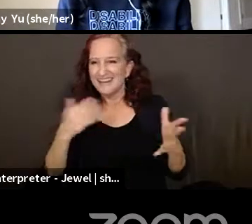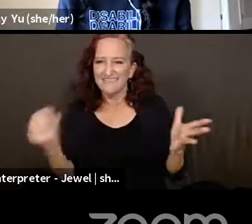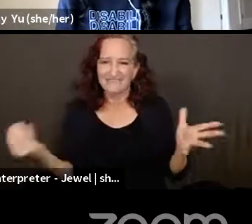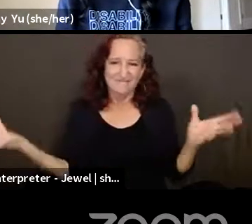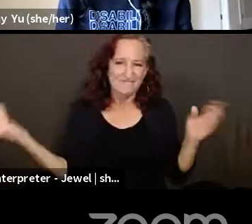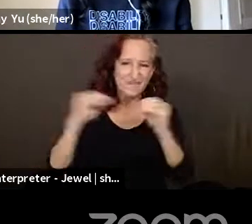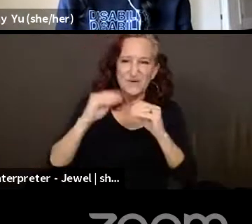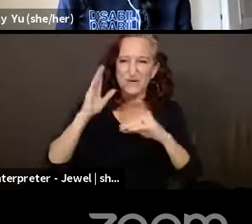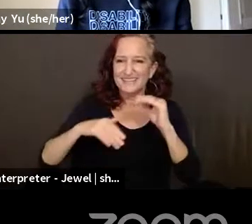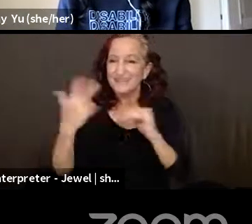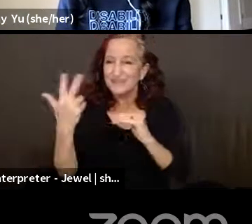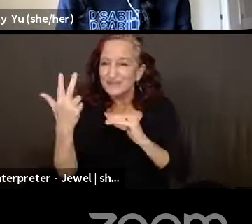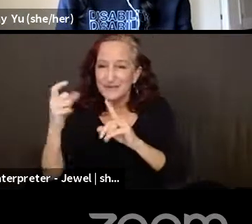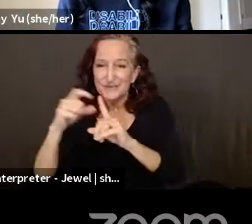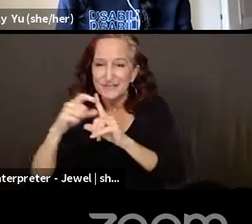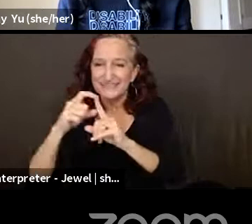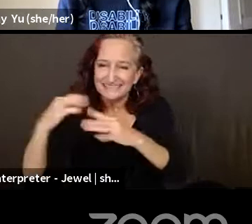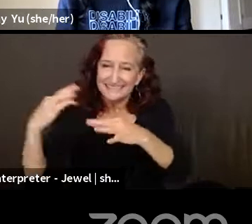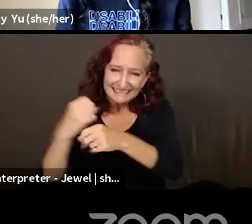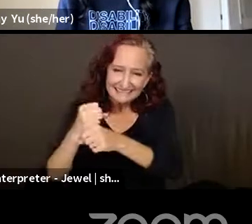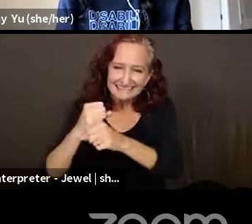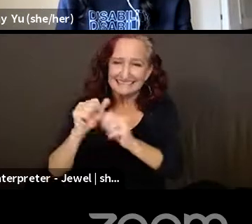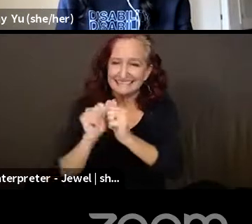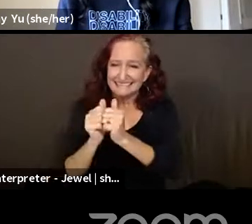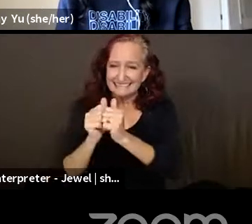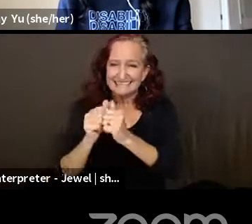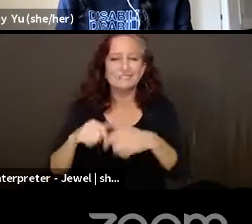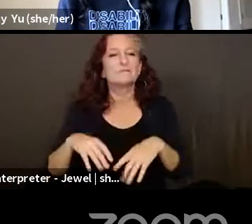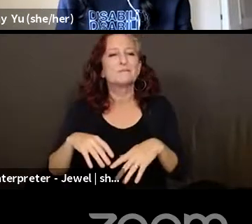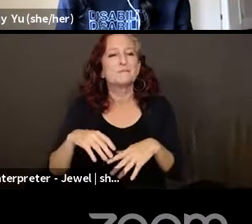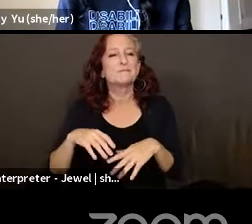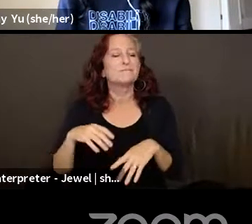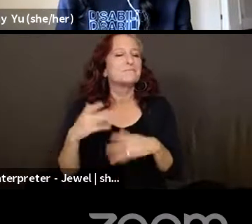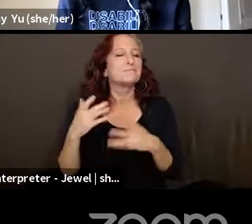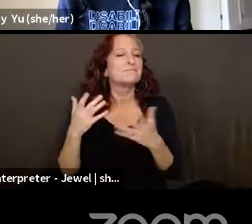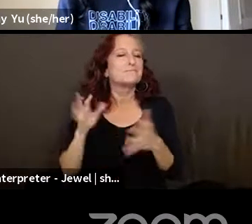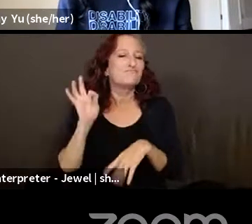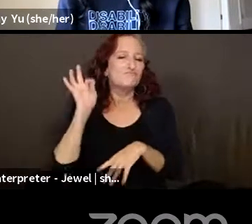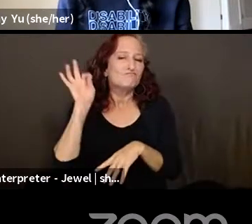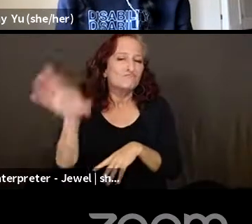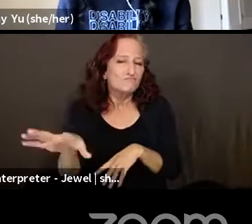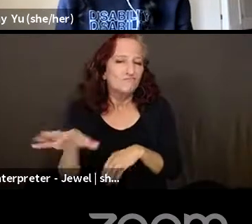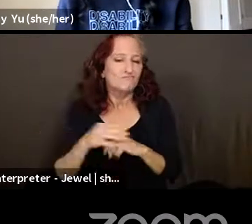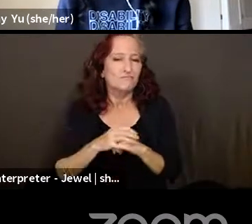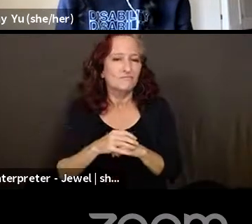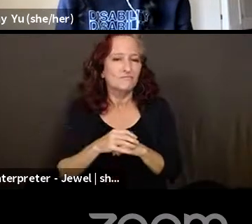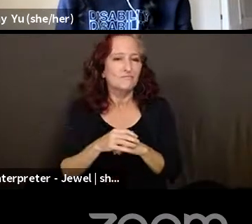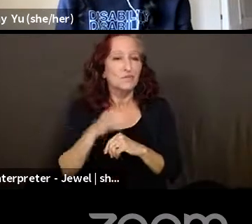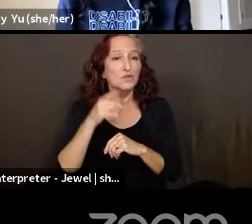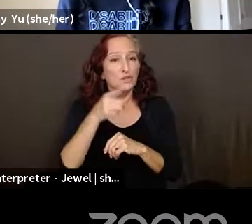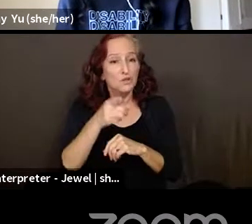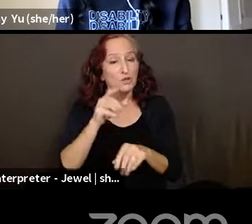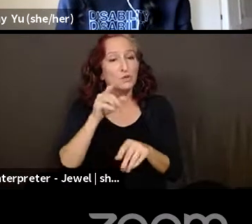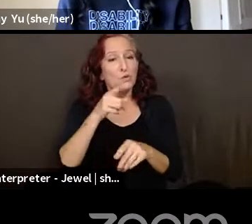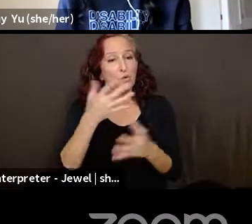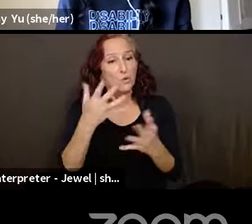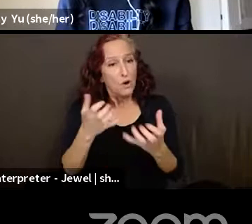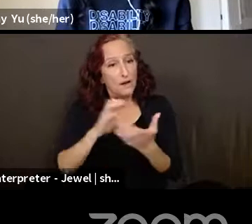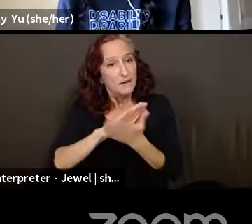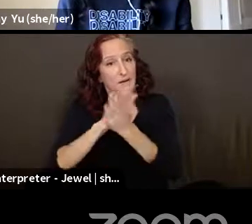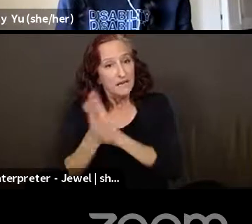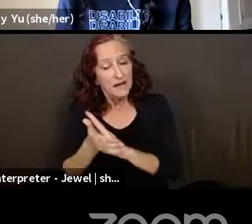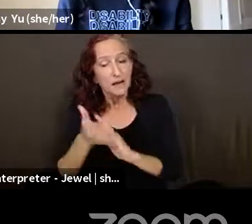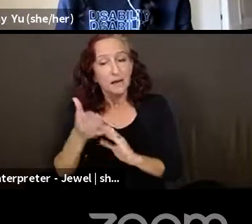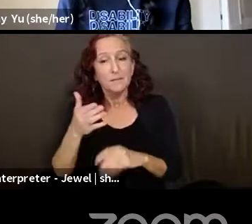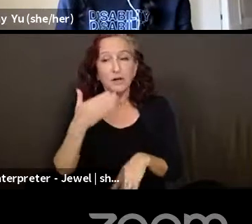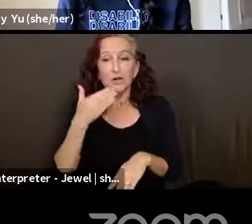it. So what do you think about when you are working to be a good ally for each